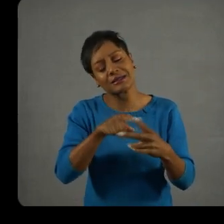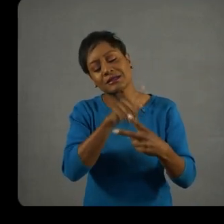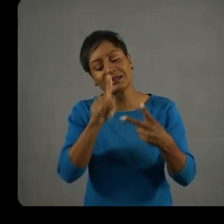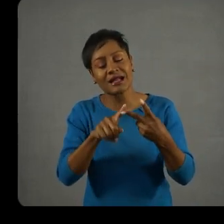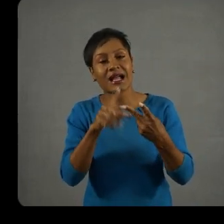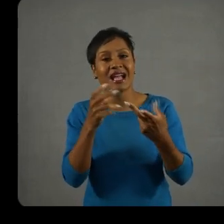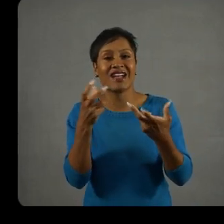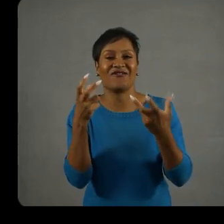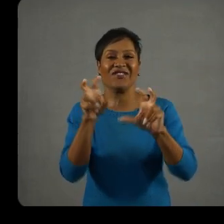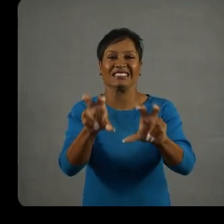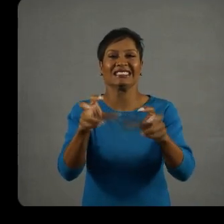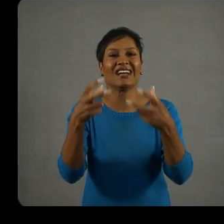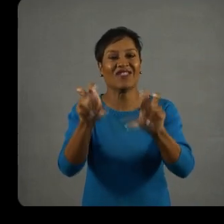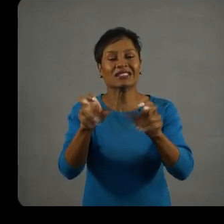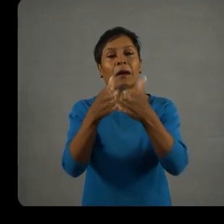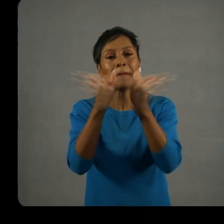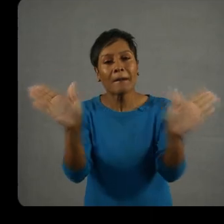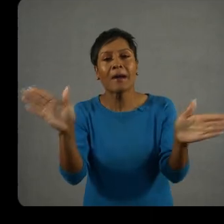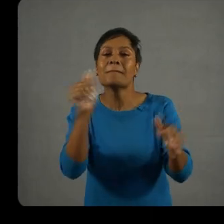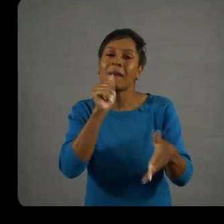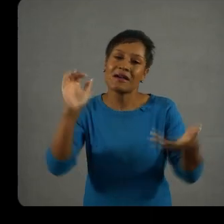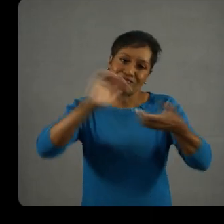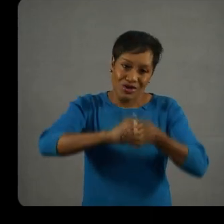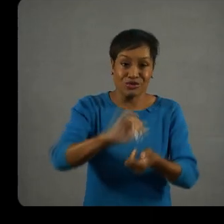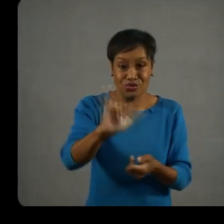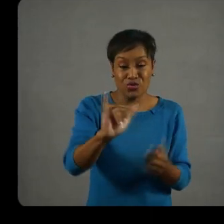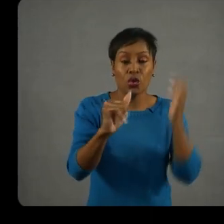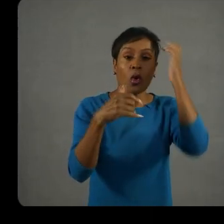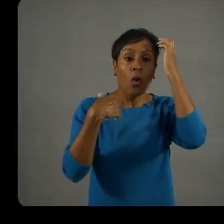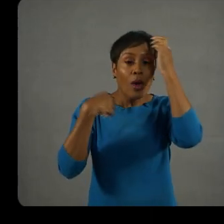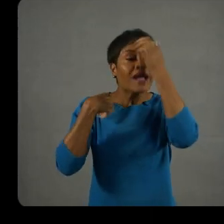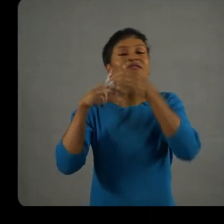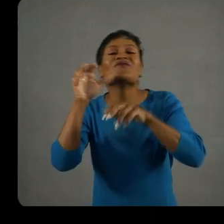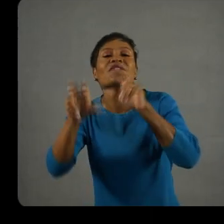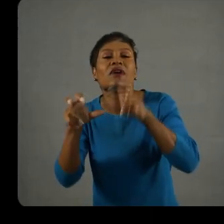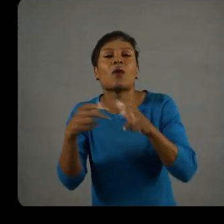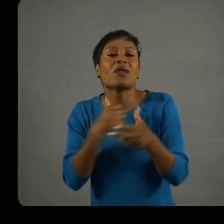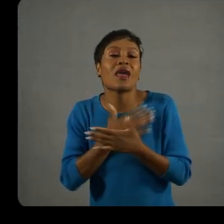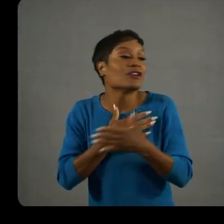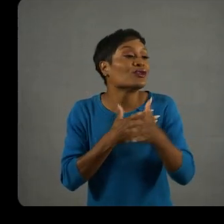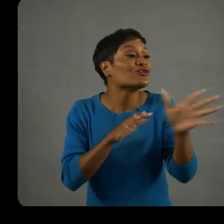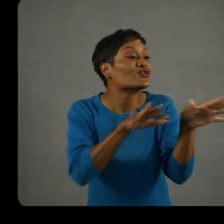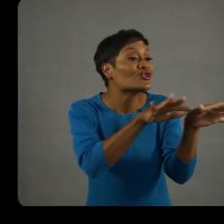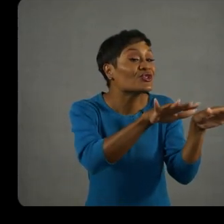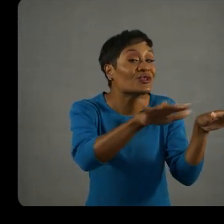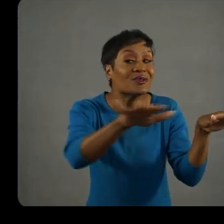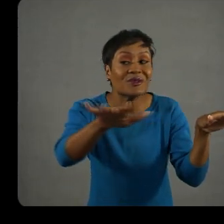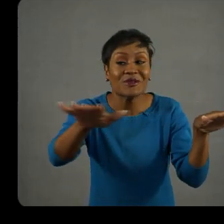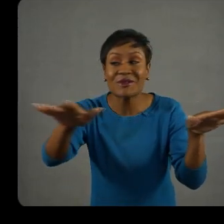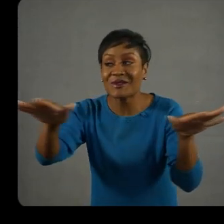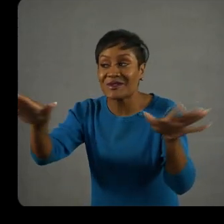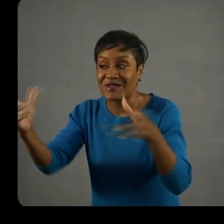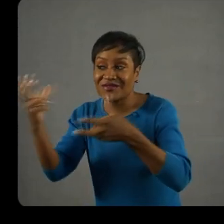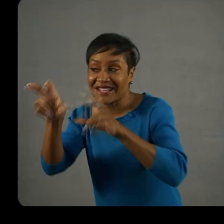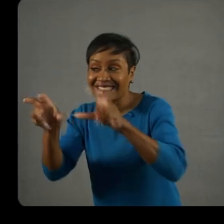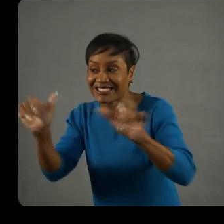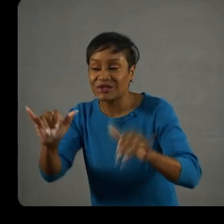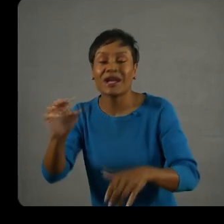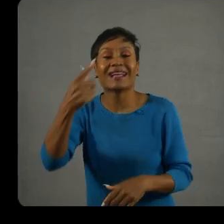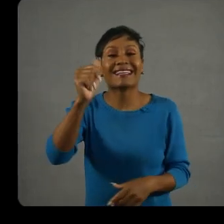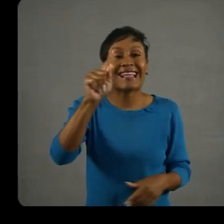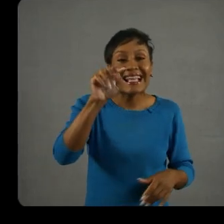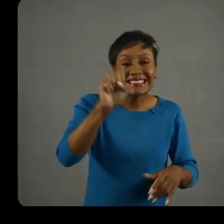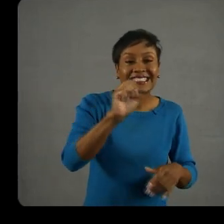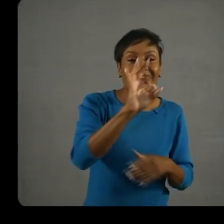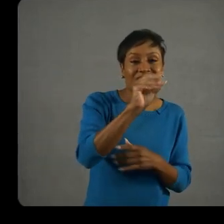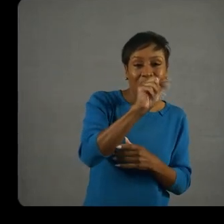do investments, which are public-private partnerships. So we're investing. I would love for you folks to invest too. Gates Foundation in Washington State,